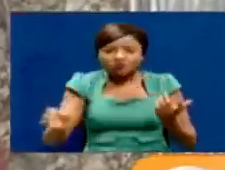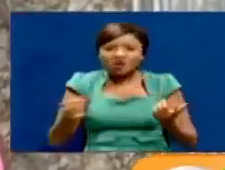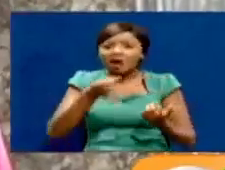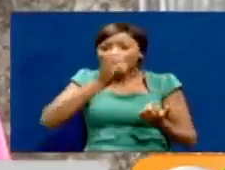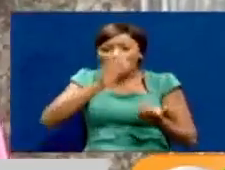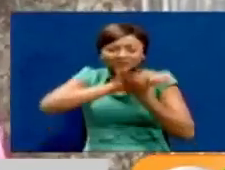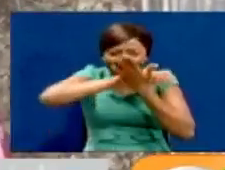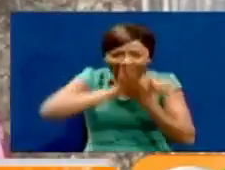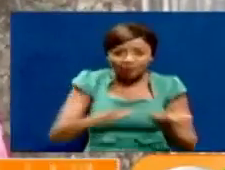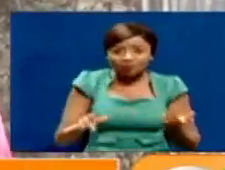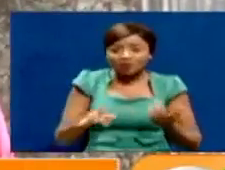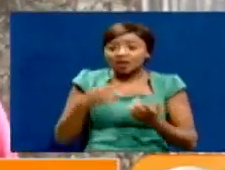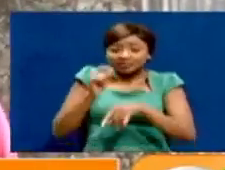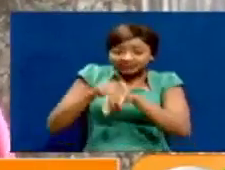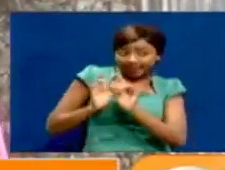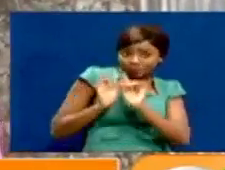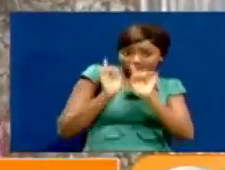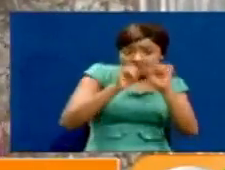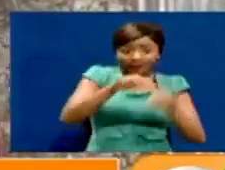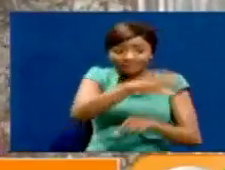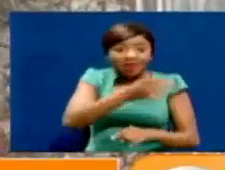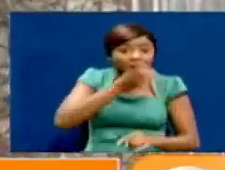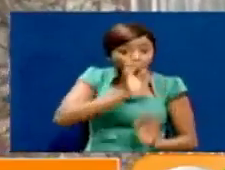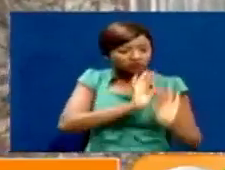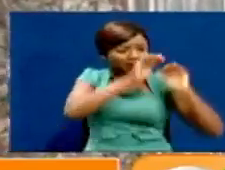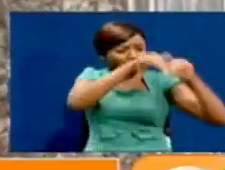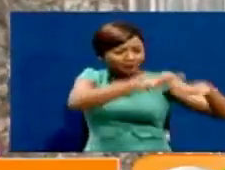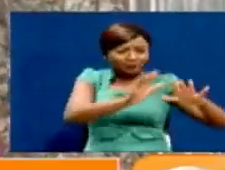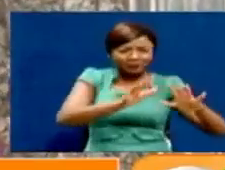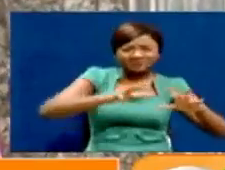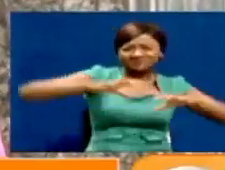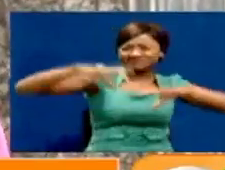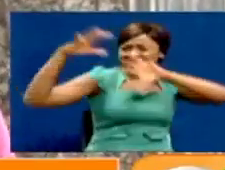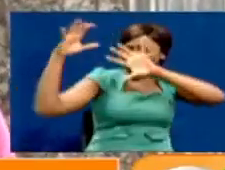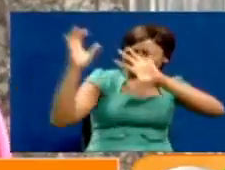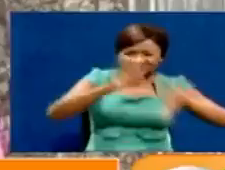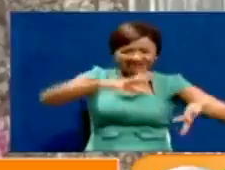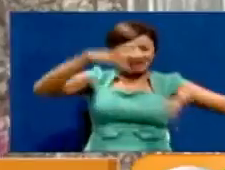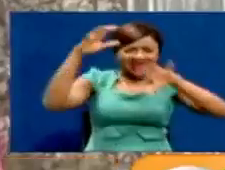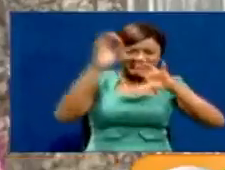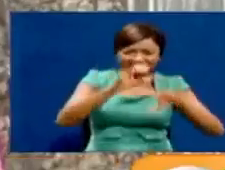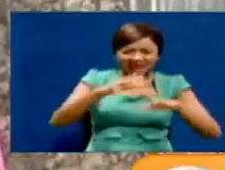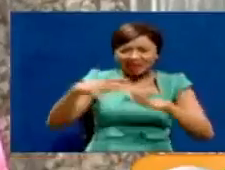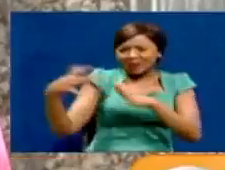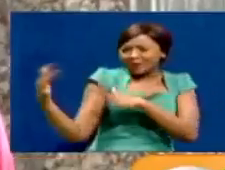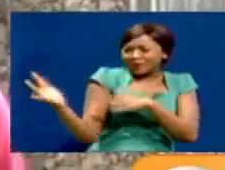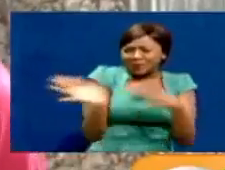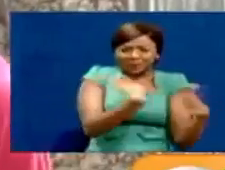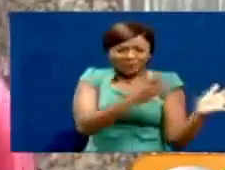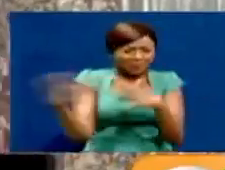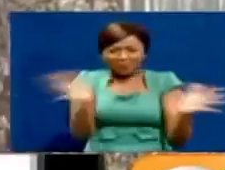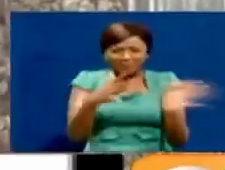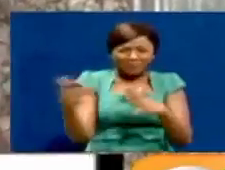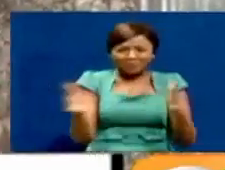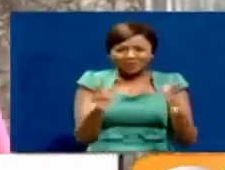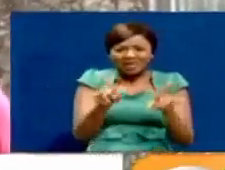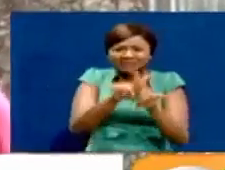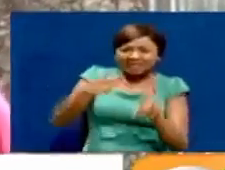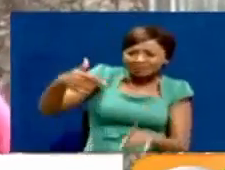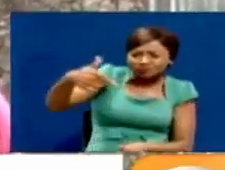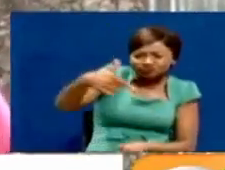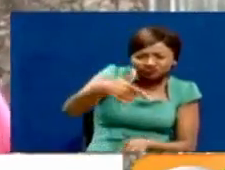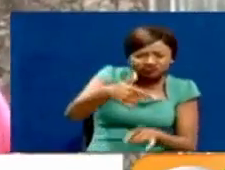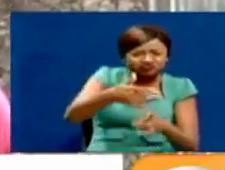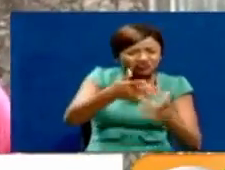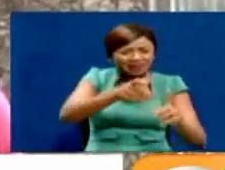tukatukia na matatizo, upepo mwingi na mivua. Na mafuta katushia baharini, hatukujua